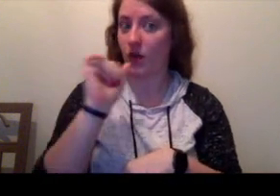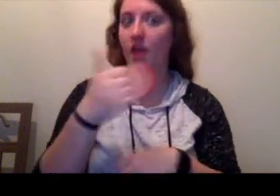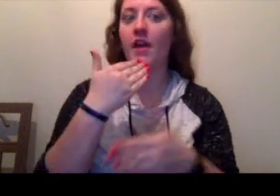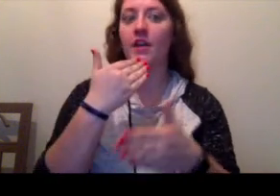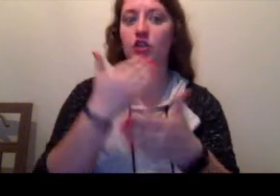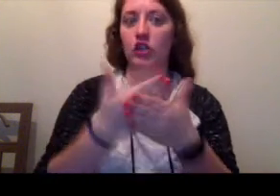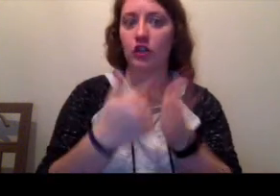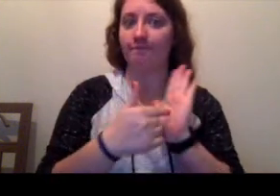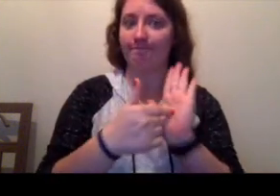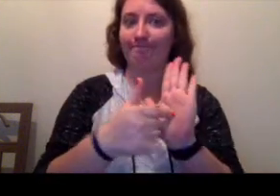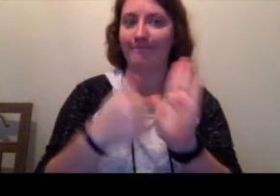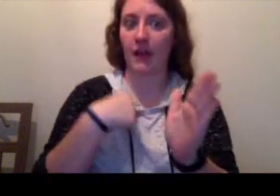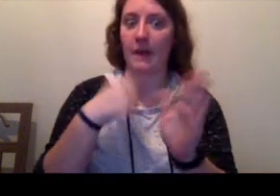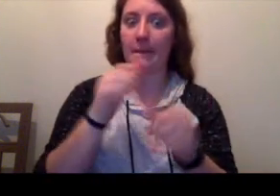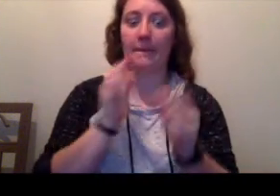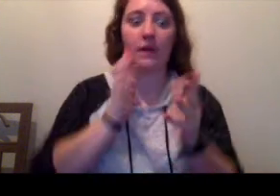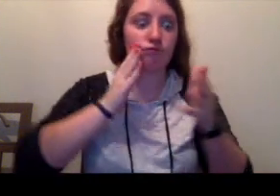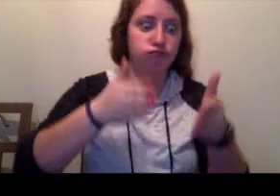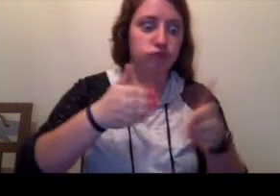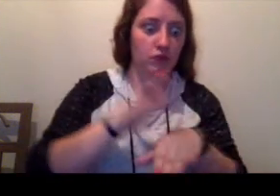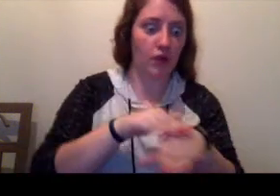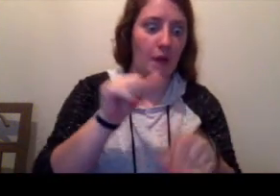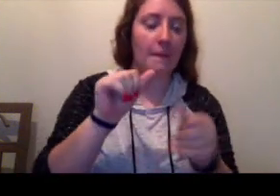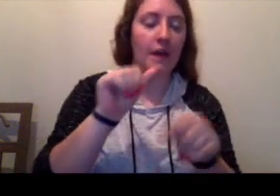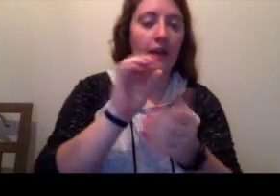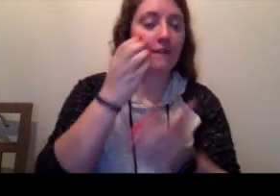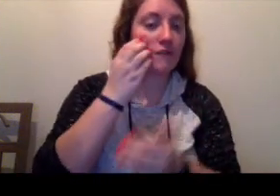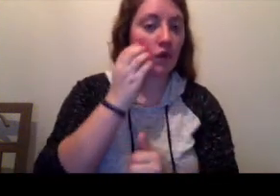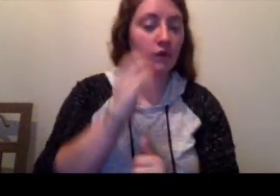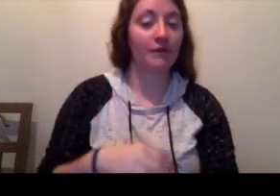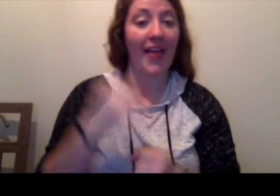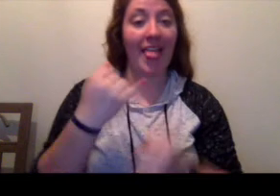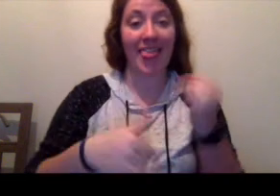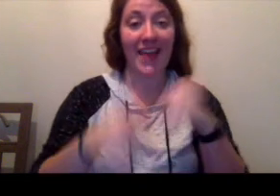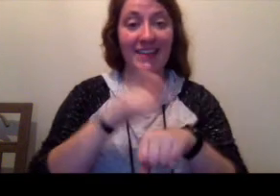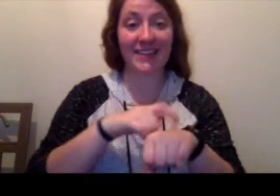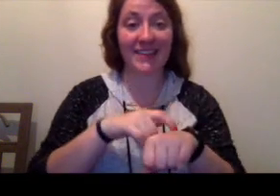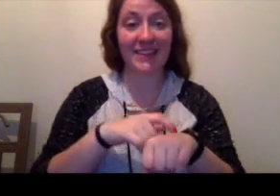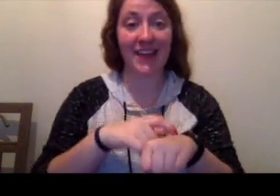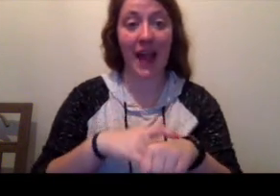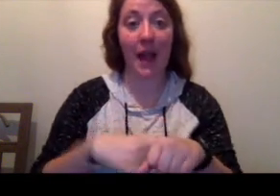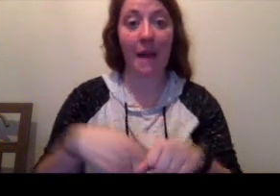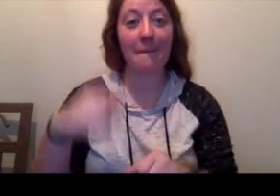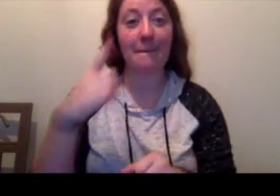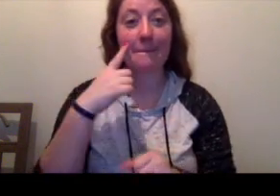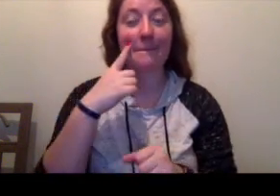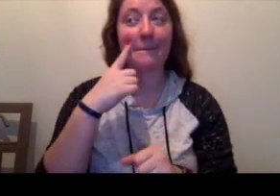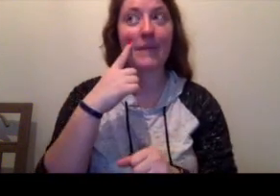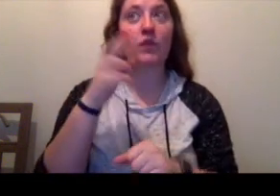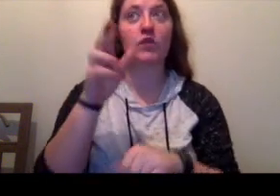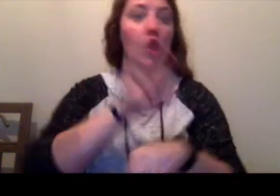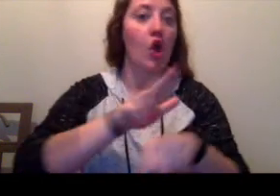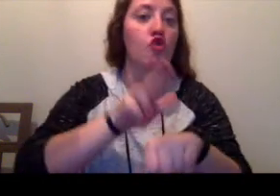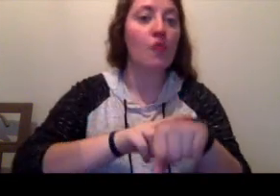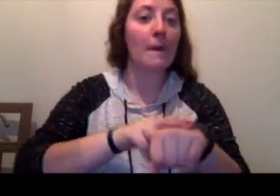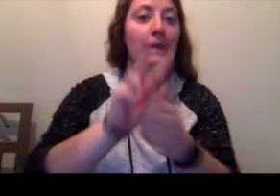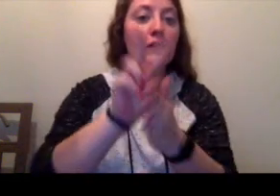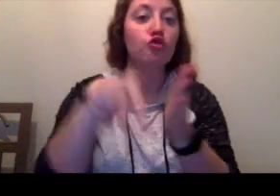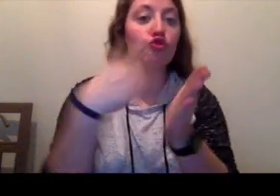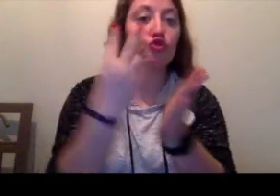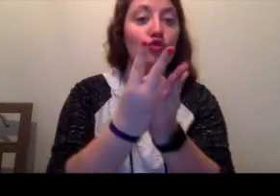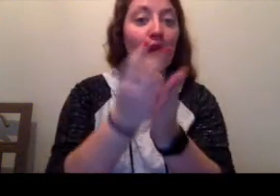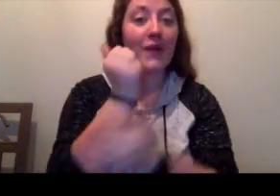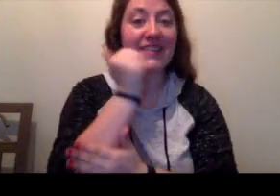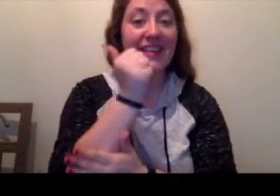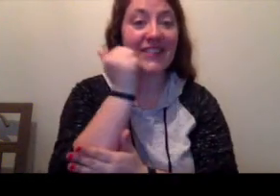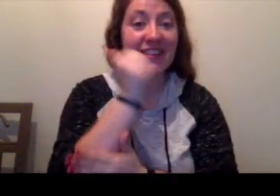much time on my phone. I think last time it was saying that I was averaging like 2 hours a day on my phone. So